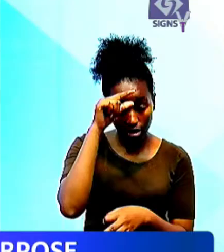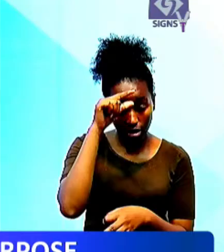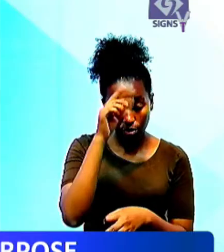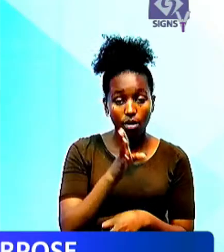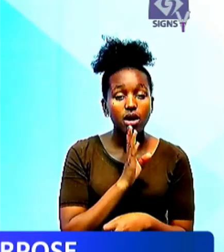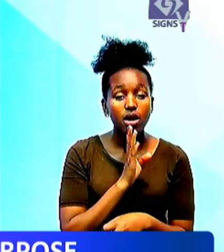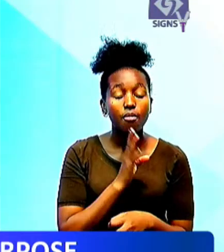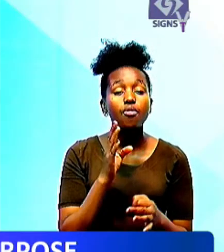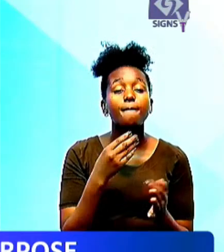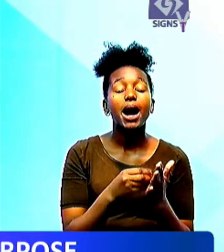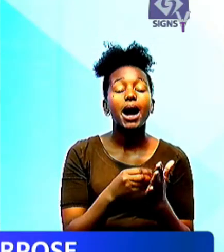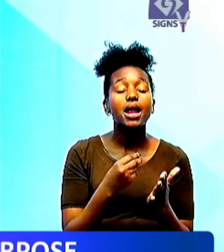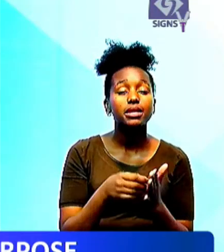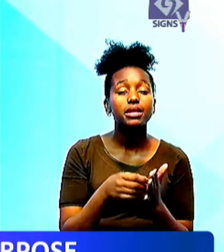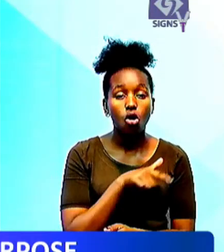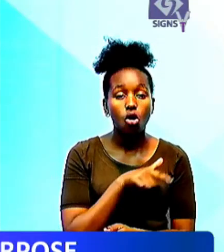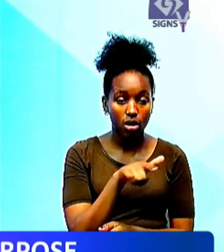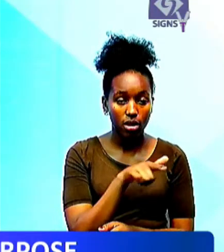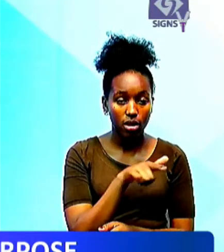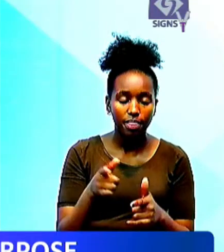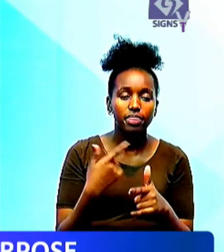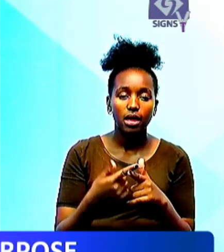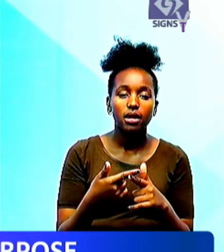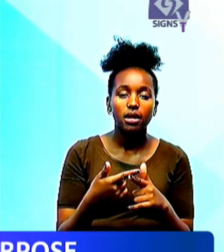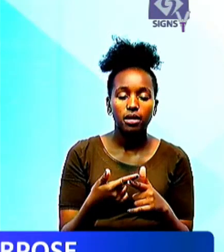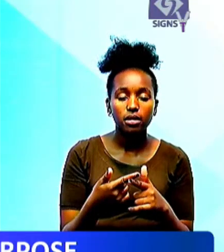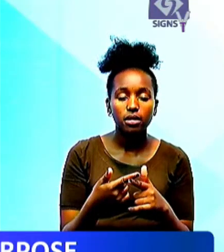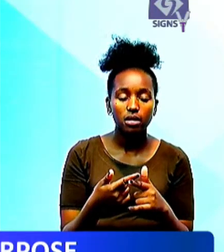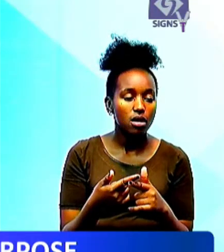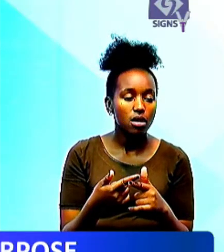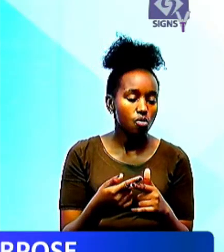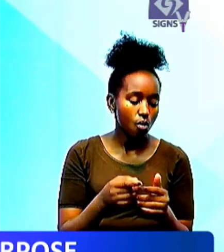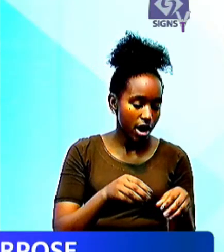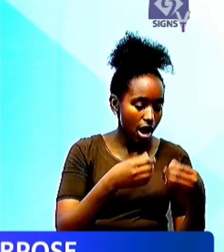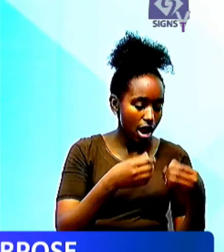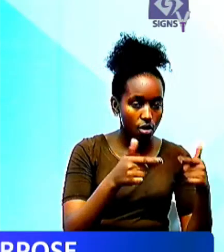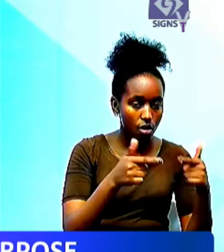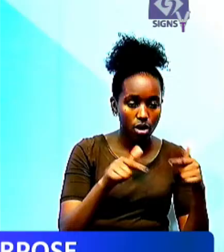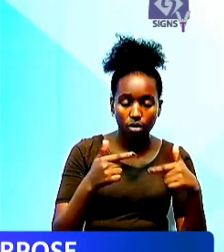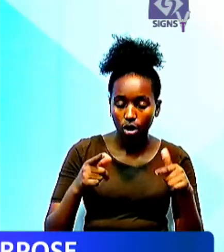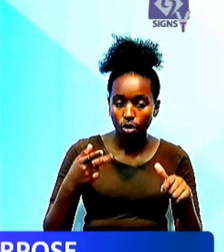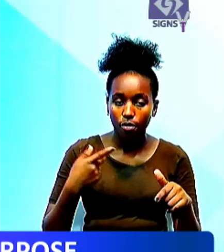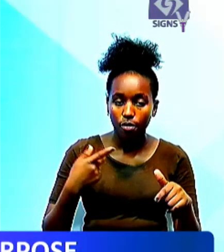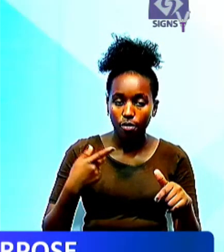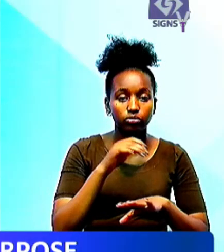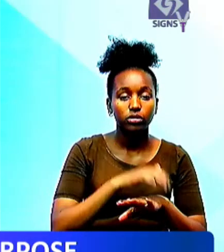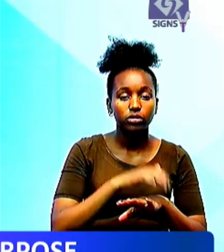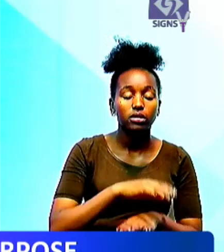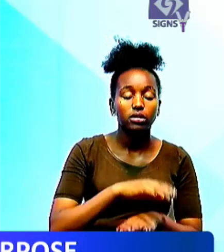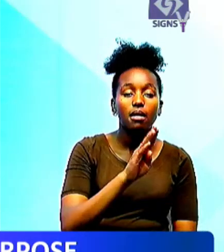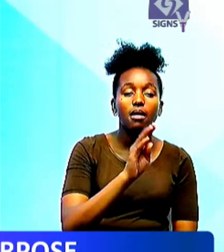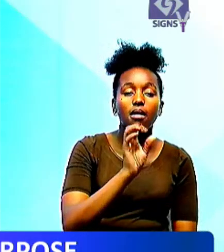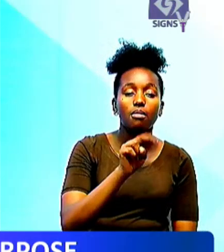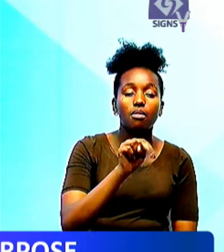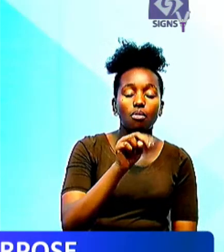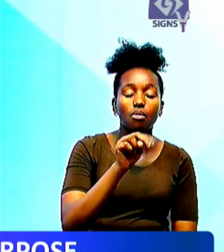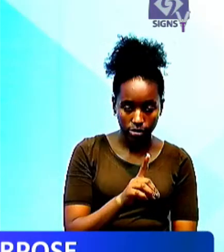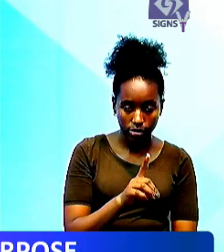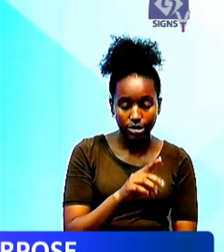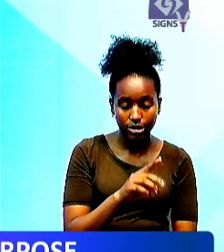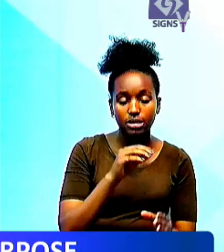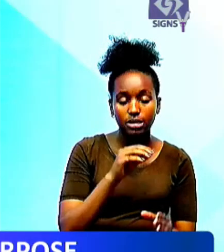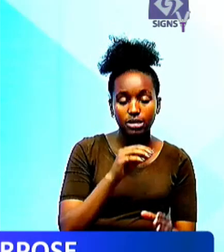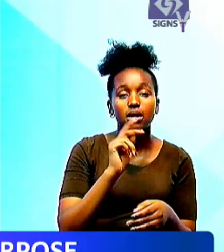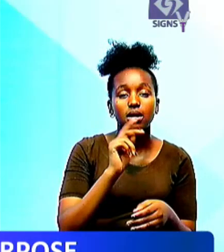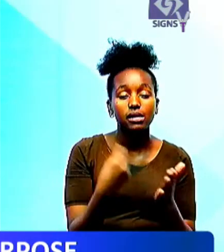bonds, domestic. When the government is borrowing domestic, it issues a bond denominated in Kenya shillings. If the government goes to the